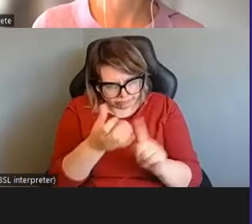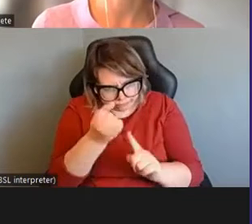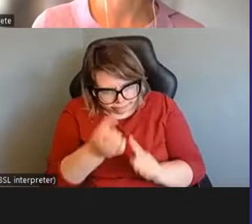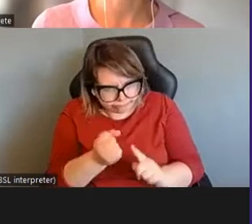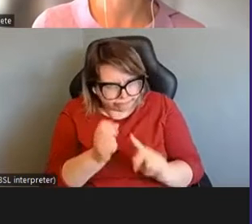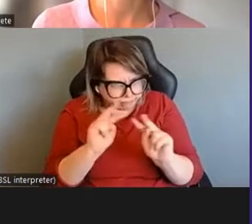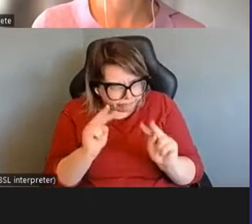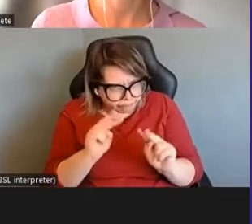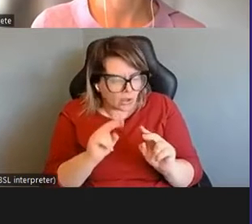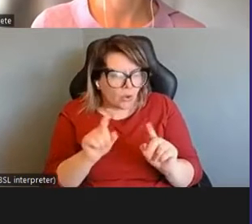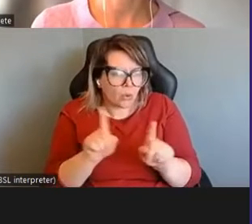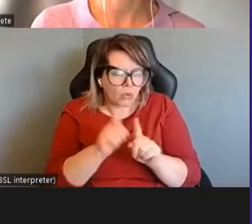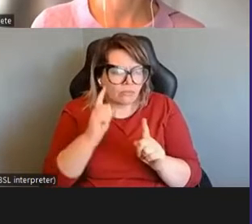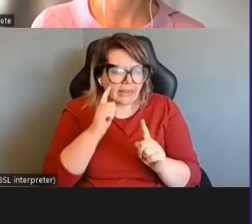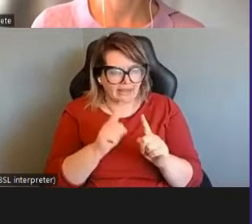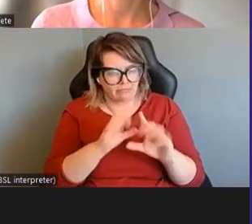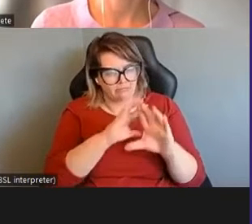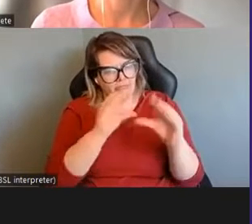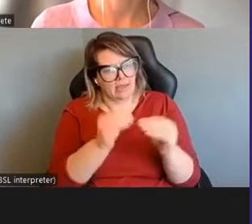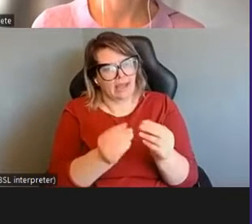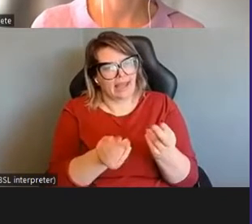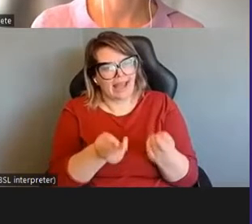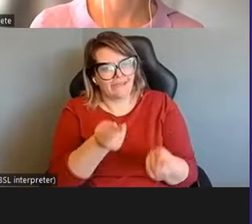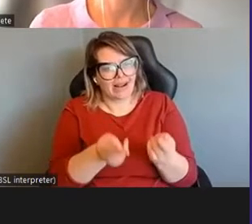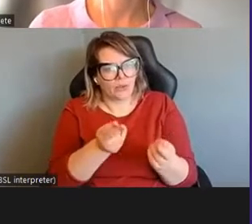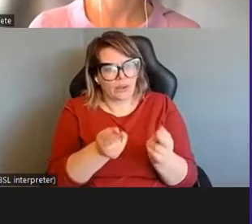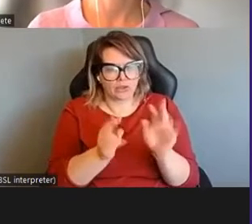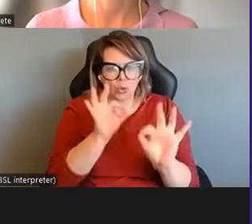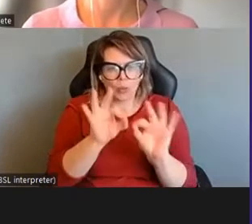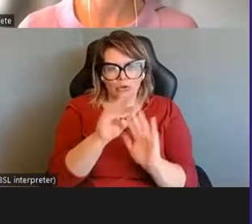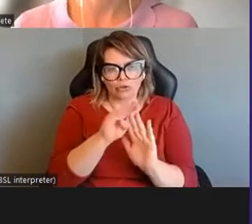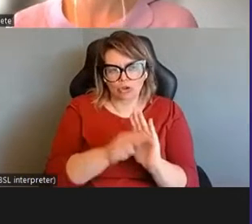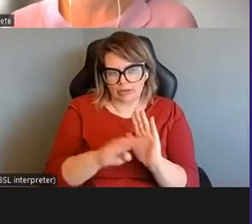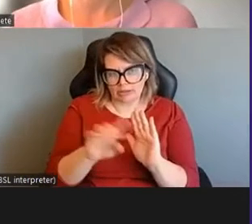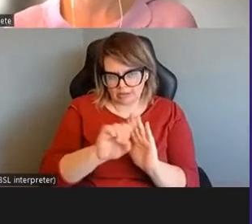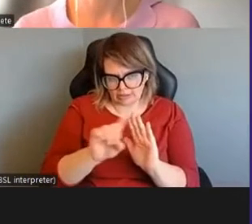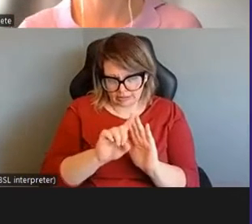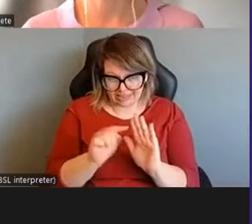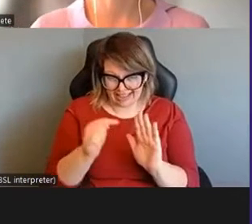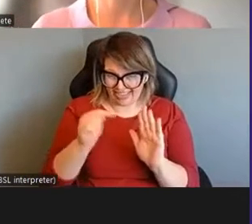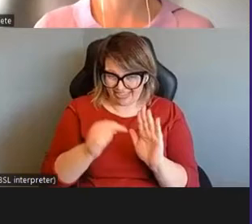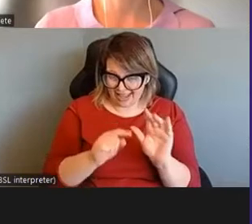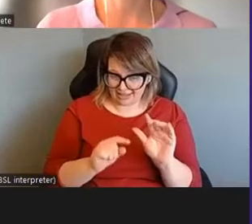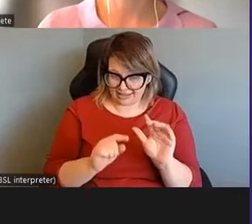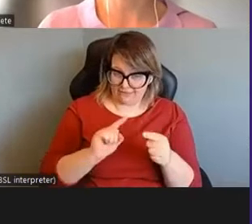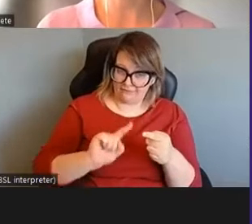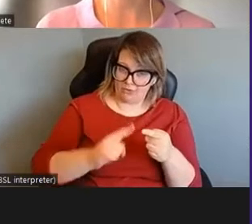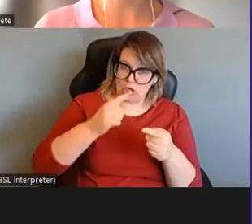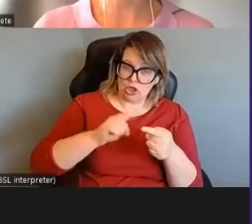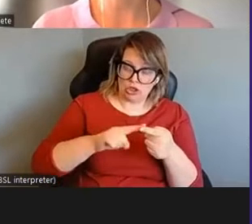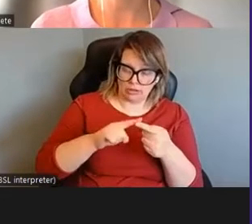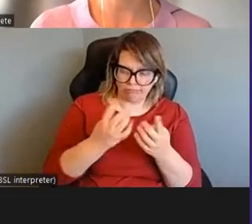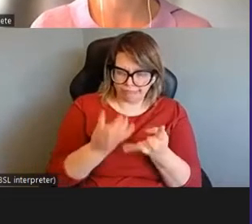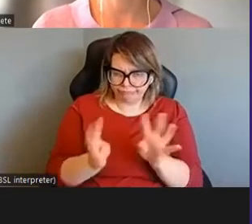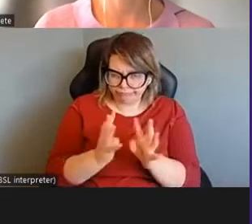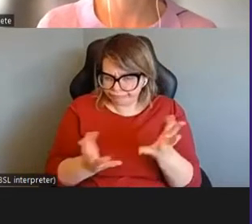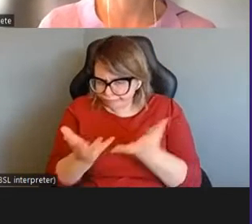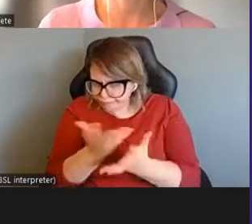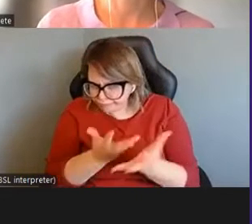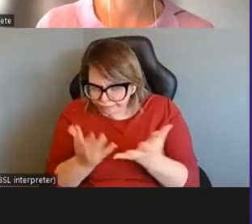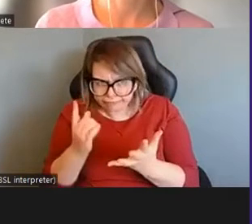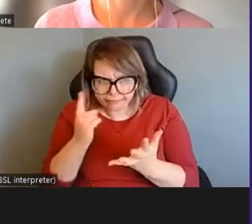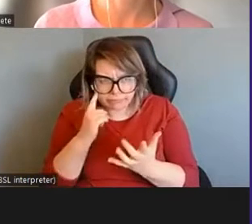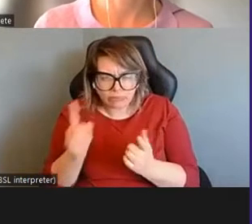overarching evaluation and research questions. It is during this step that practitioners facilitate the value